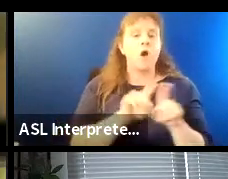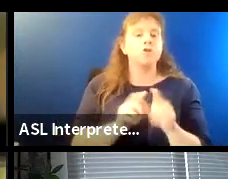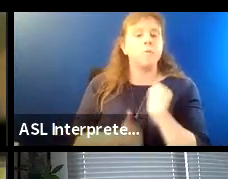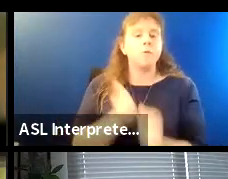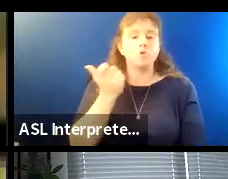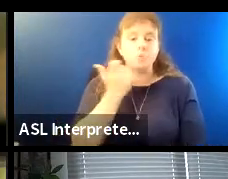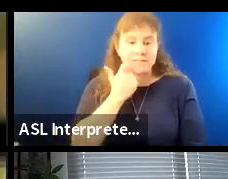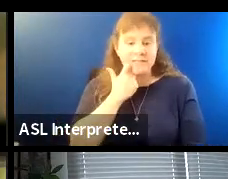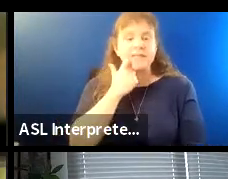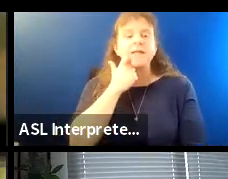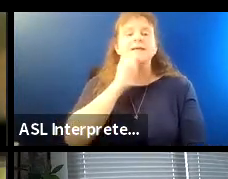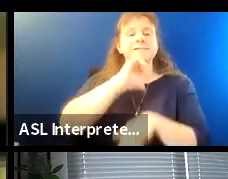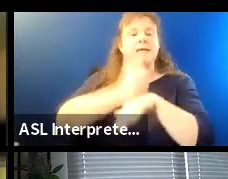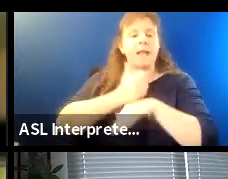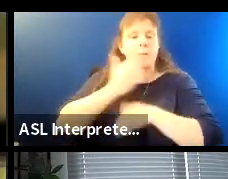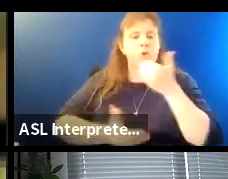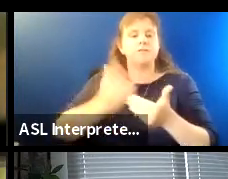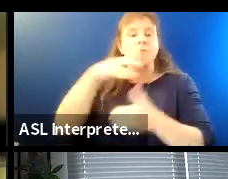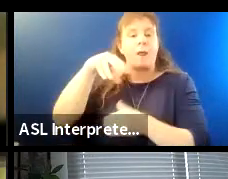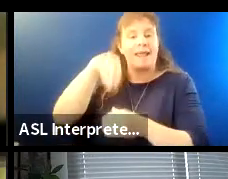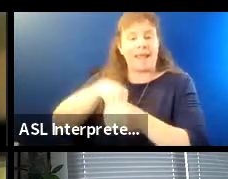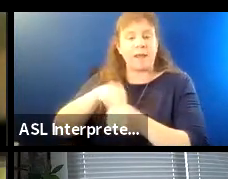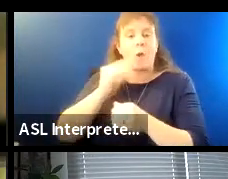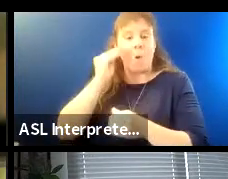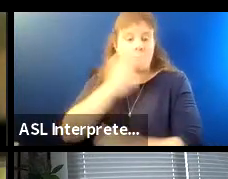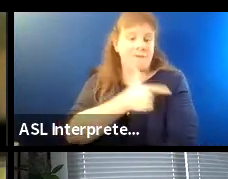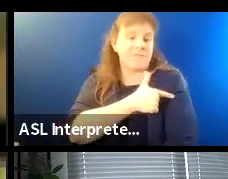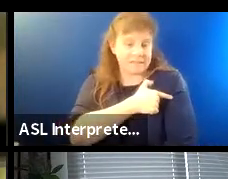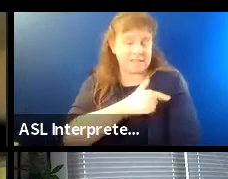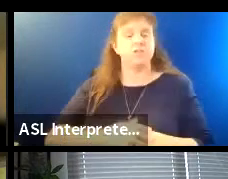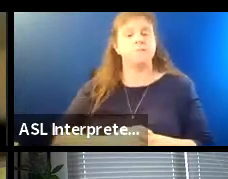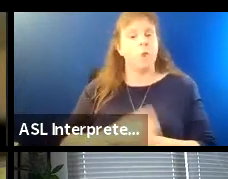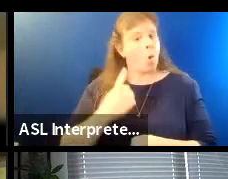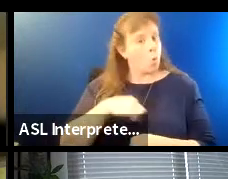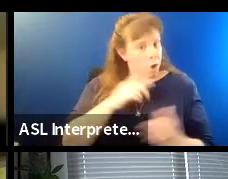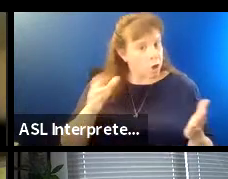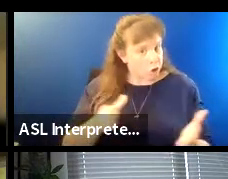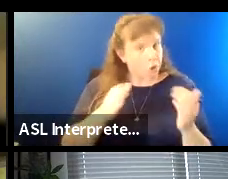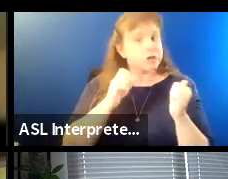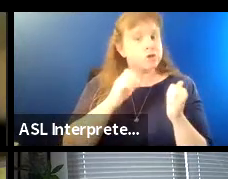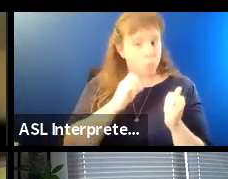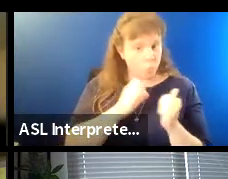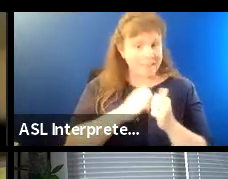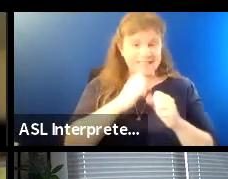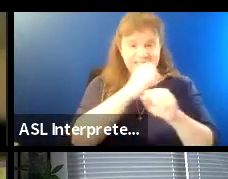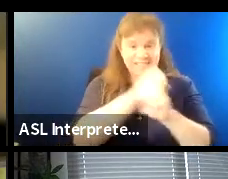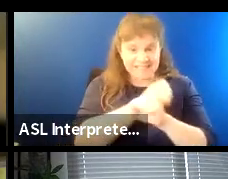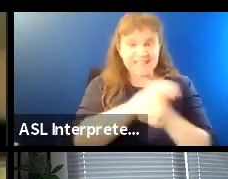in-home vaccinations. We are encouraged by statistics, but note that the progress is